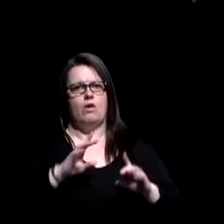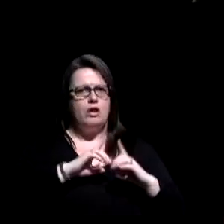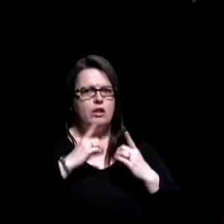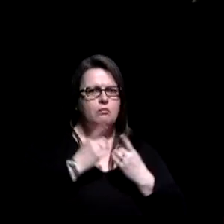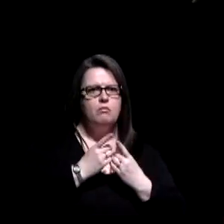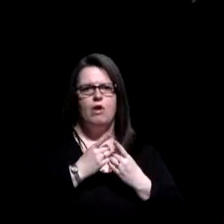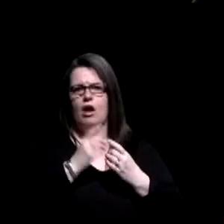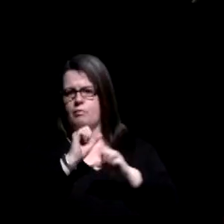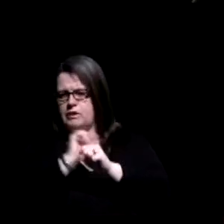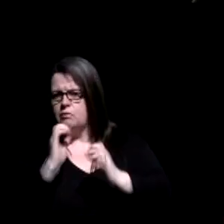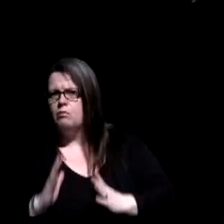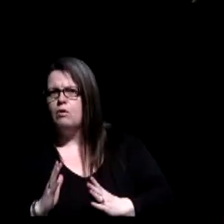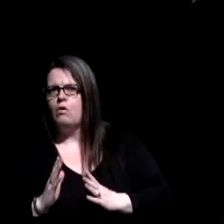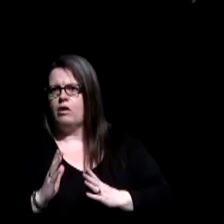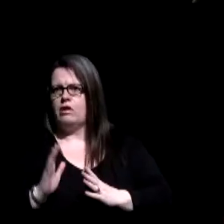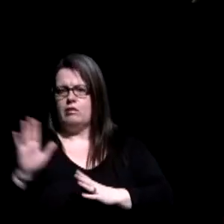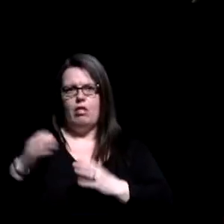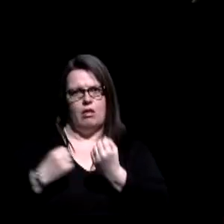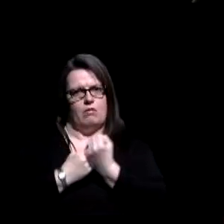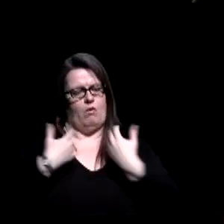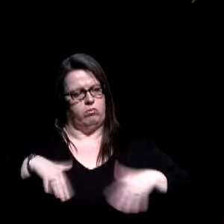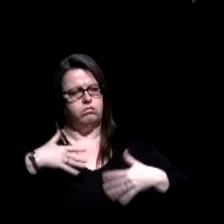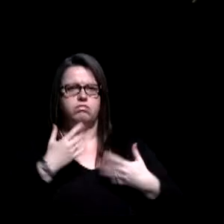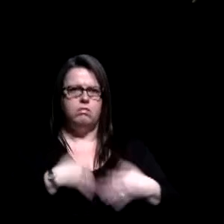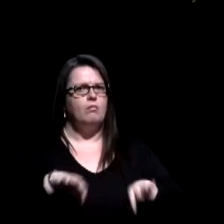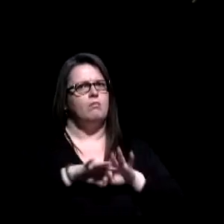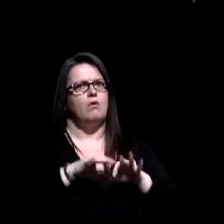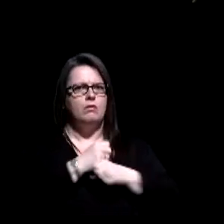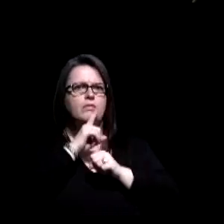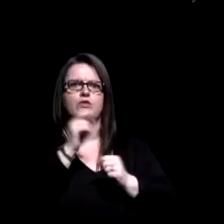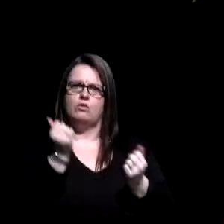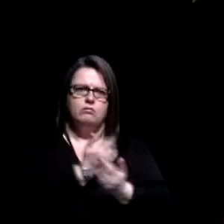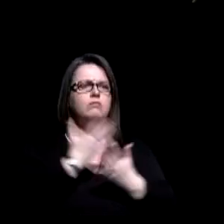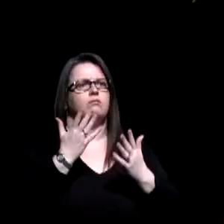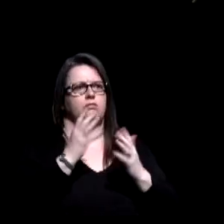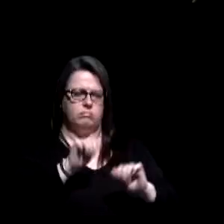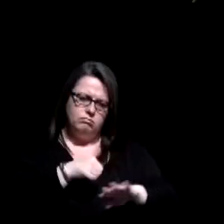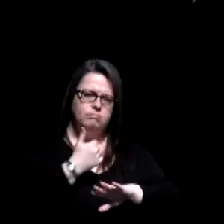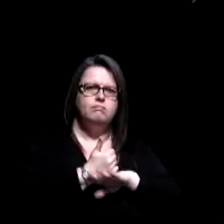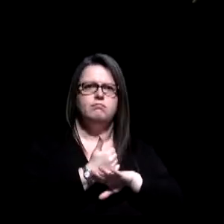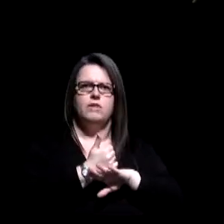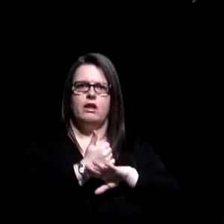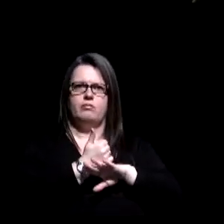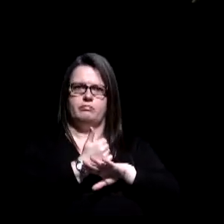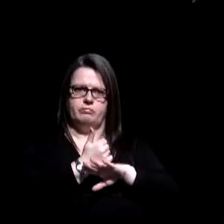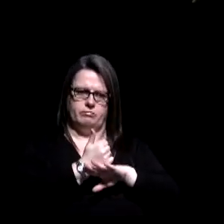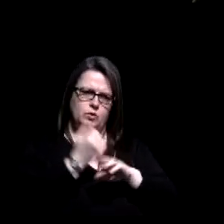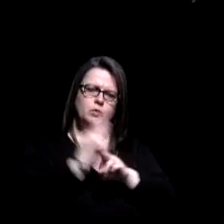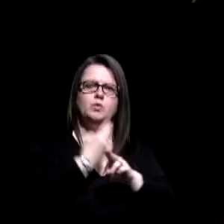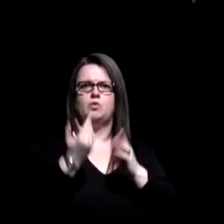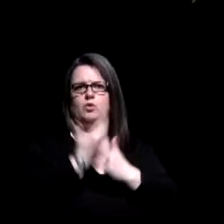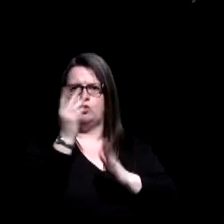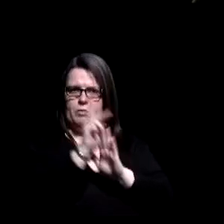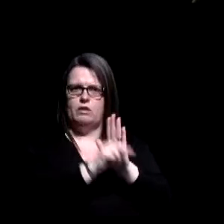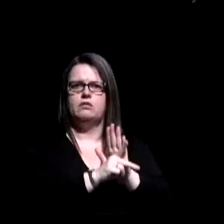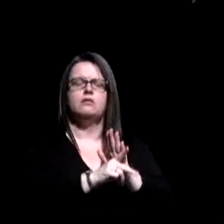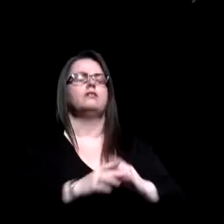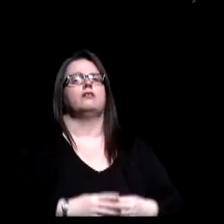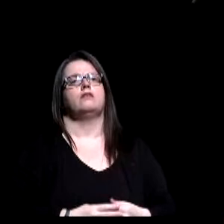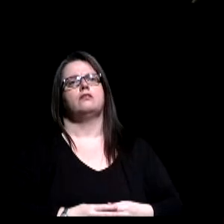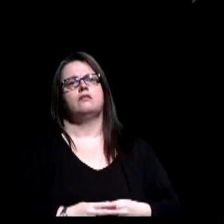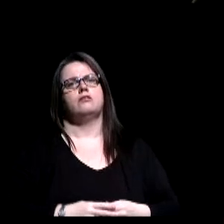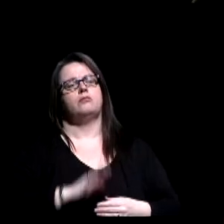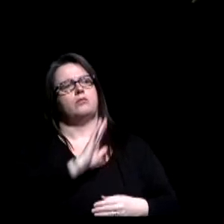and employees was critical to ensure uptake and successful implementation of new policies. Ms.